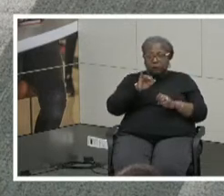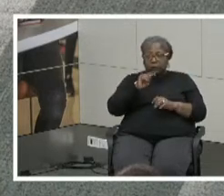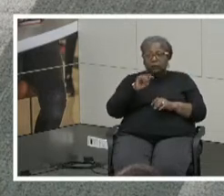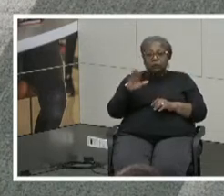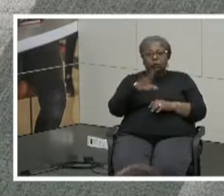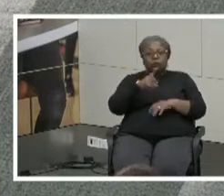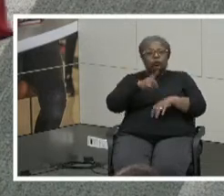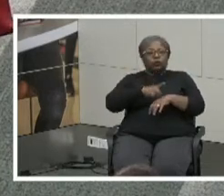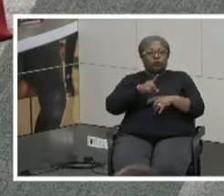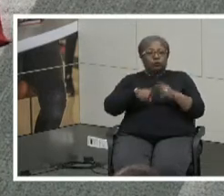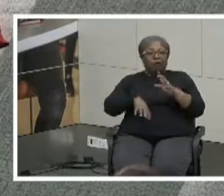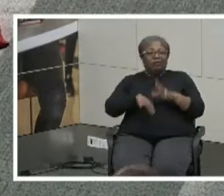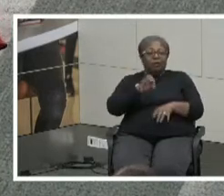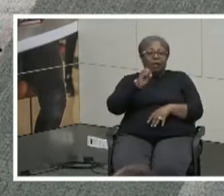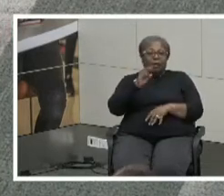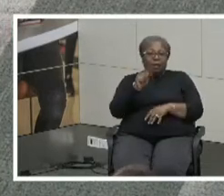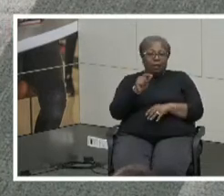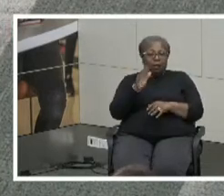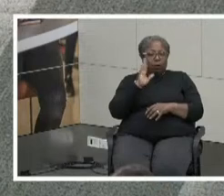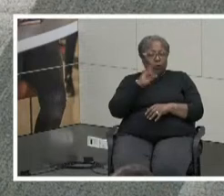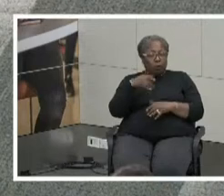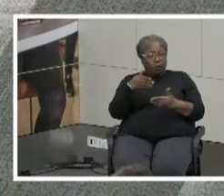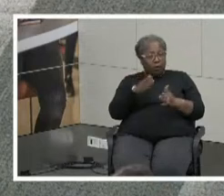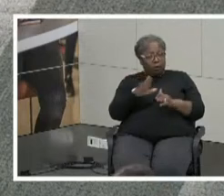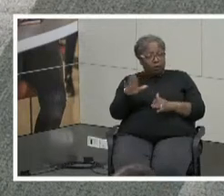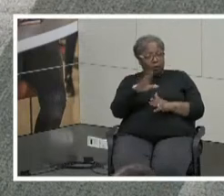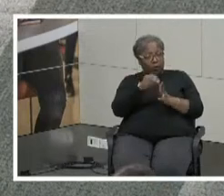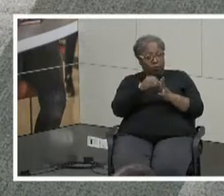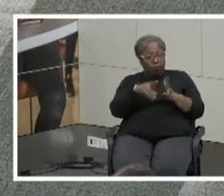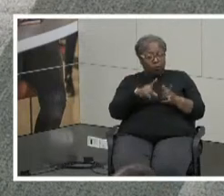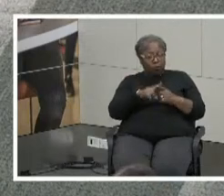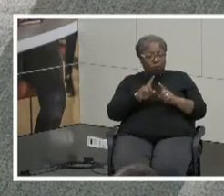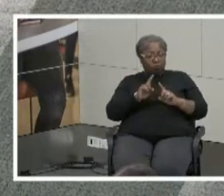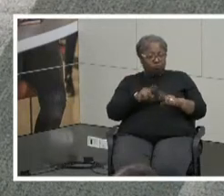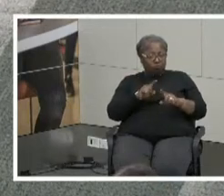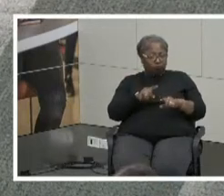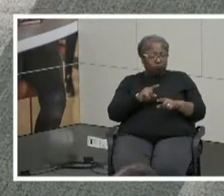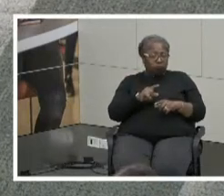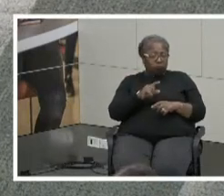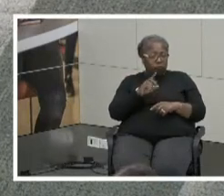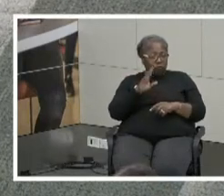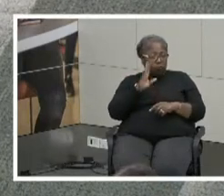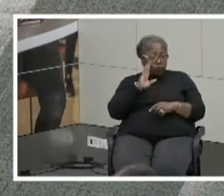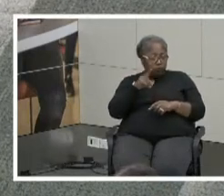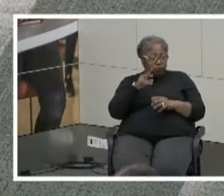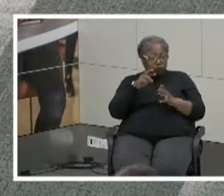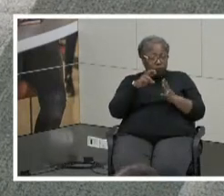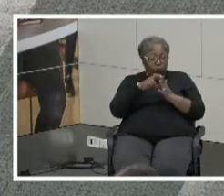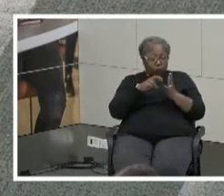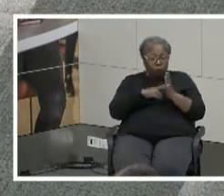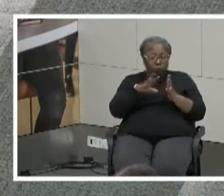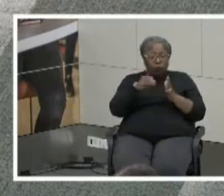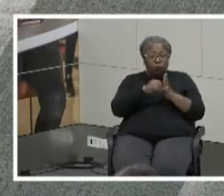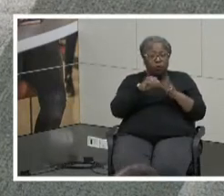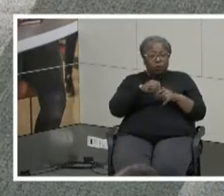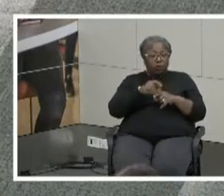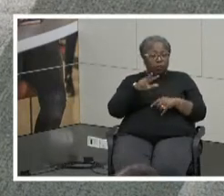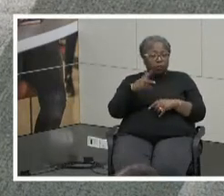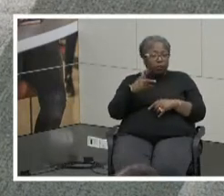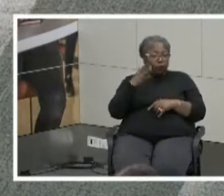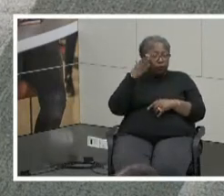your duty to find out would you allow your students to attend would you enroll your students in third